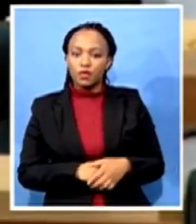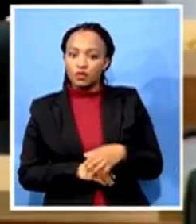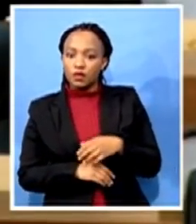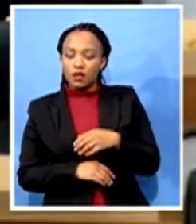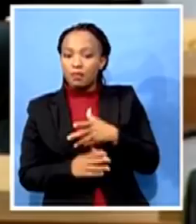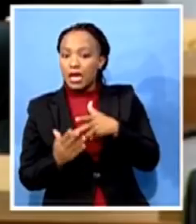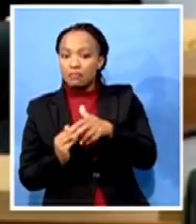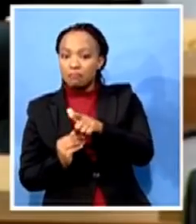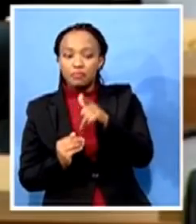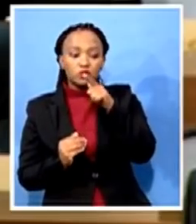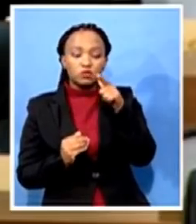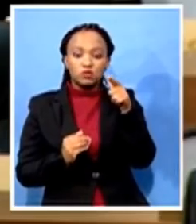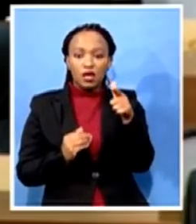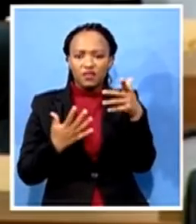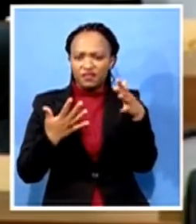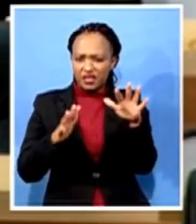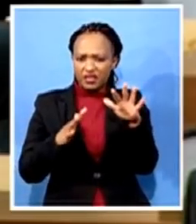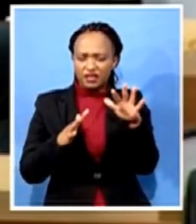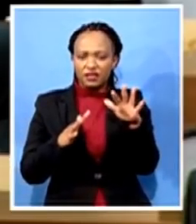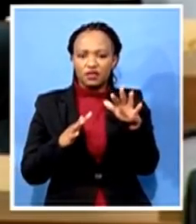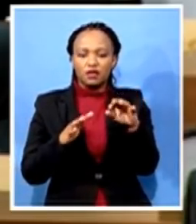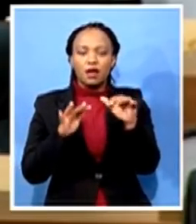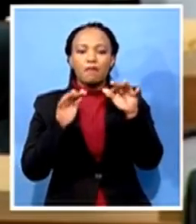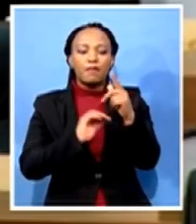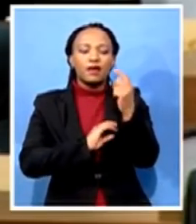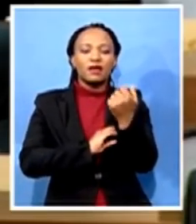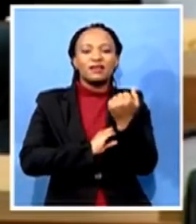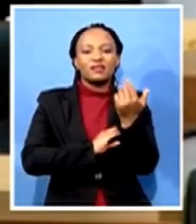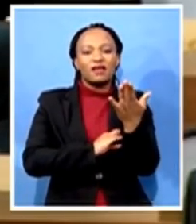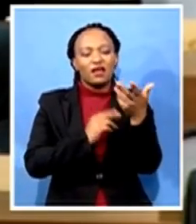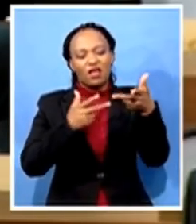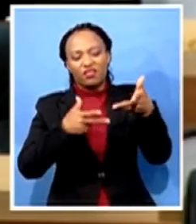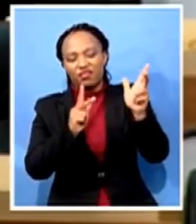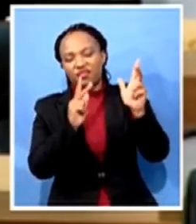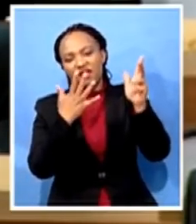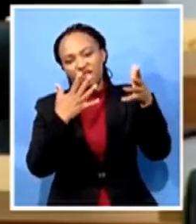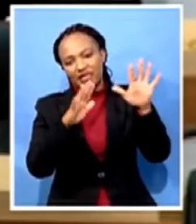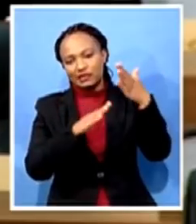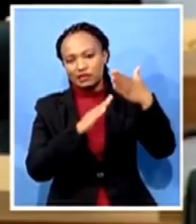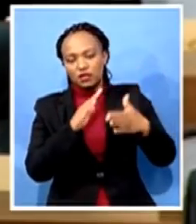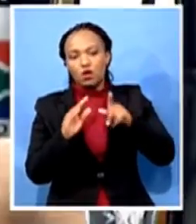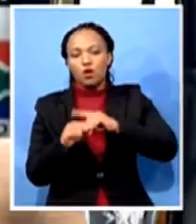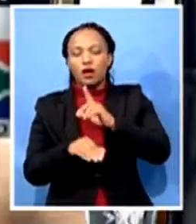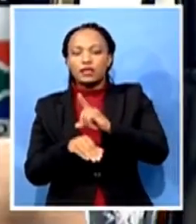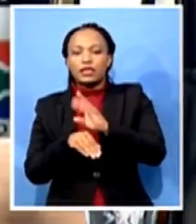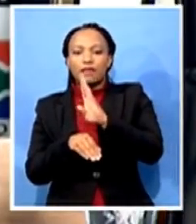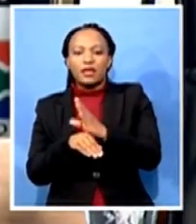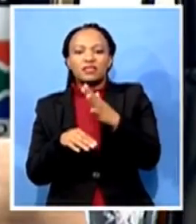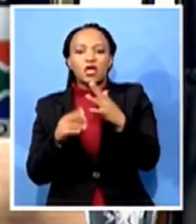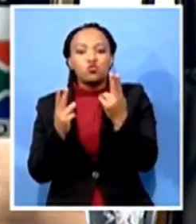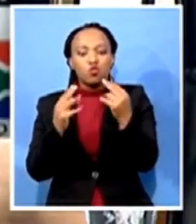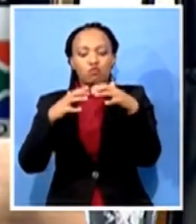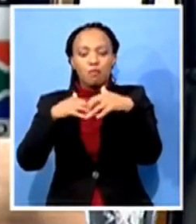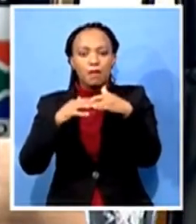public tender process had been abandoned and that a database would be created? That is correct,